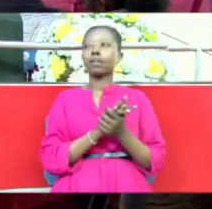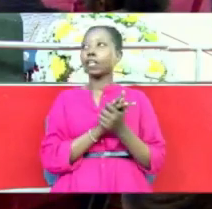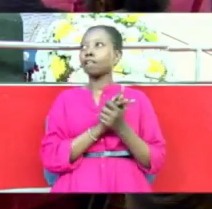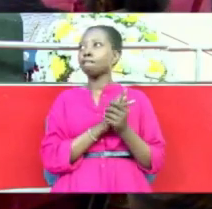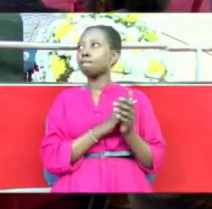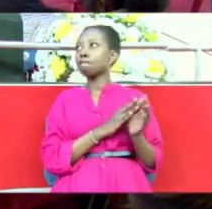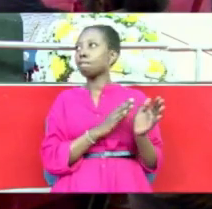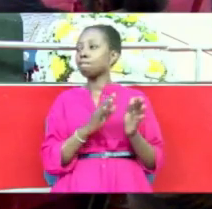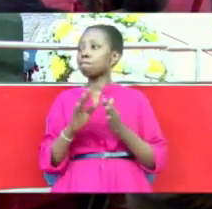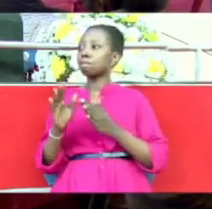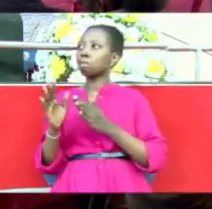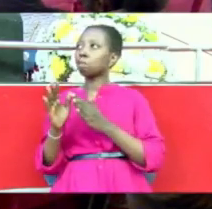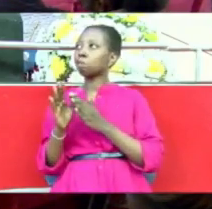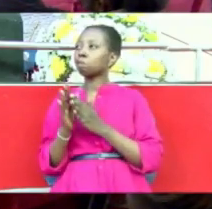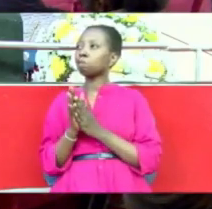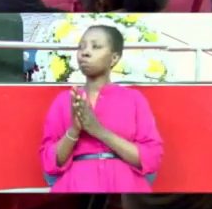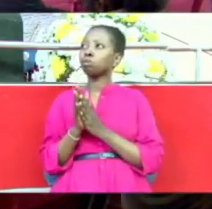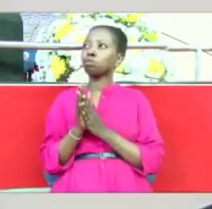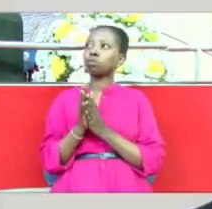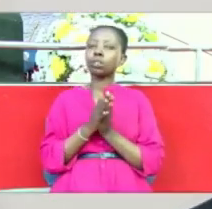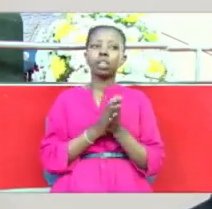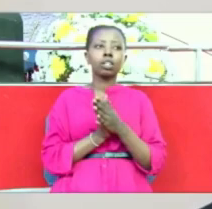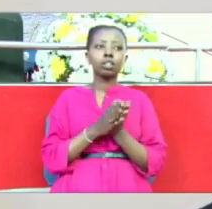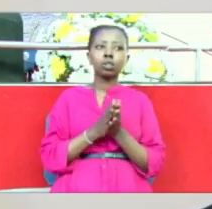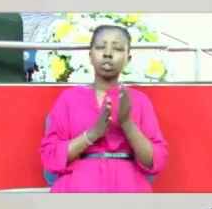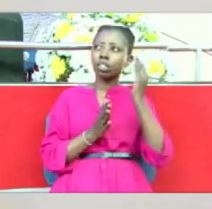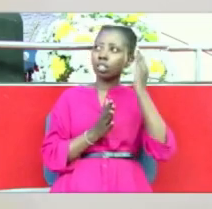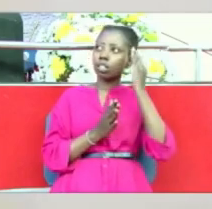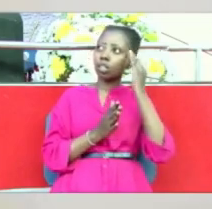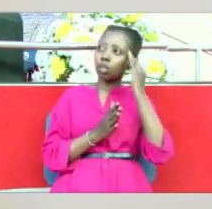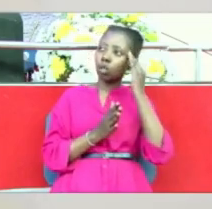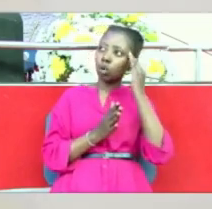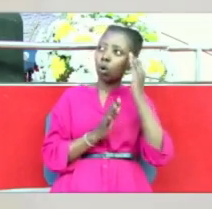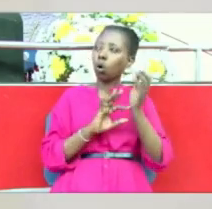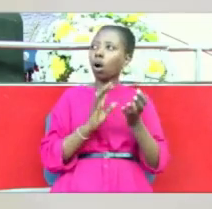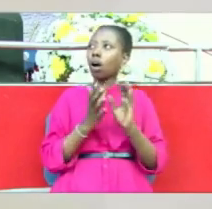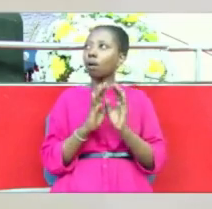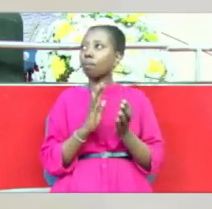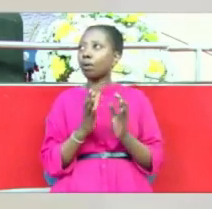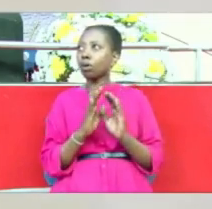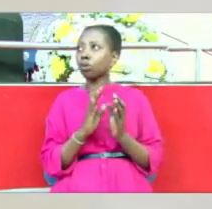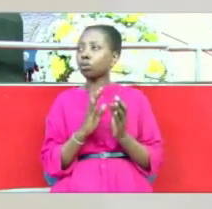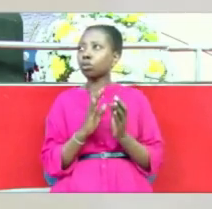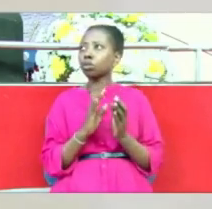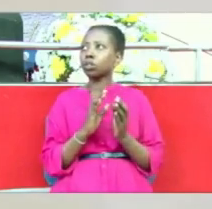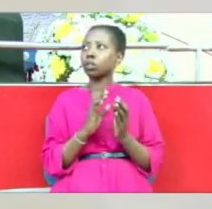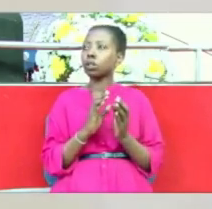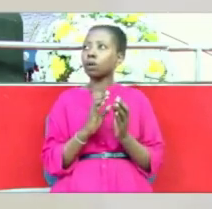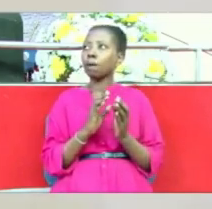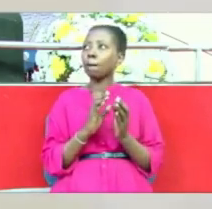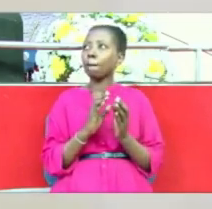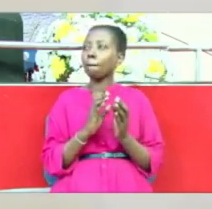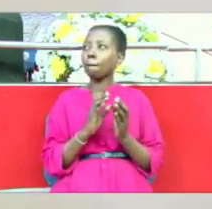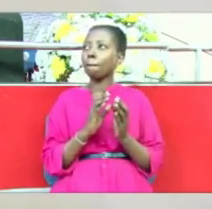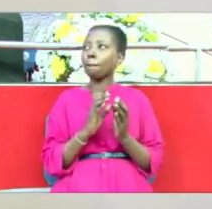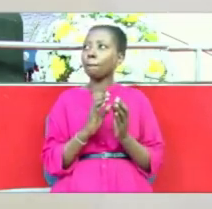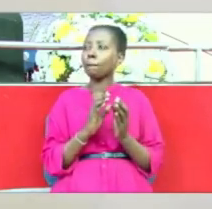Whatever stories you know about him, before those stories, Saul was